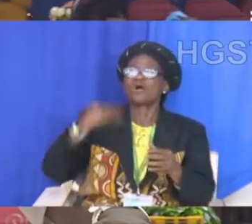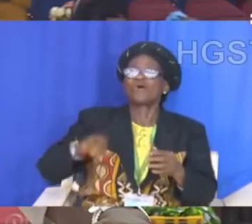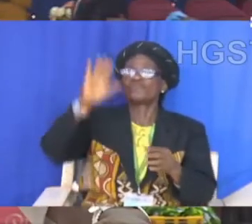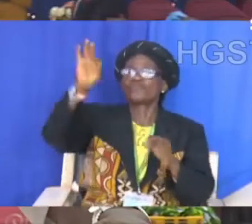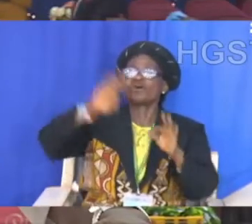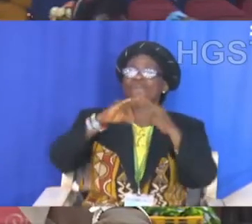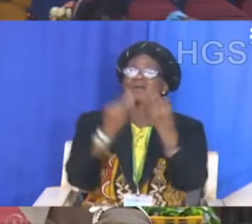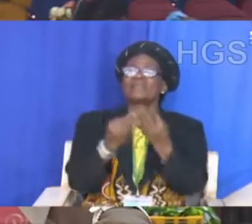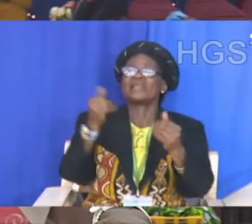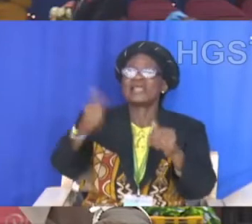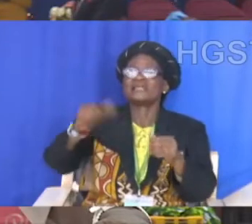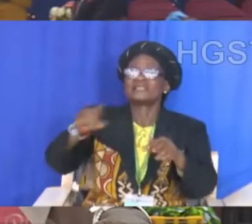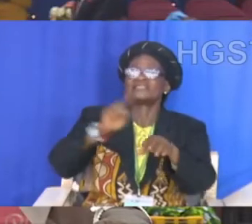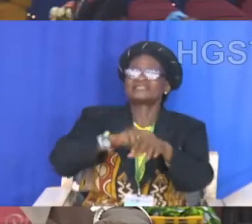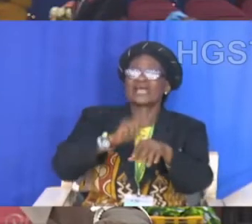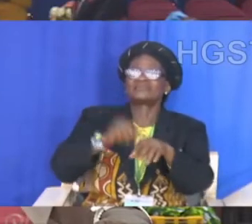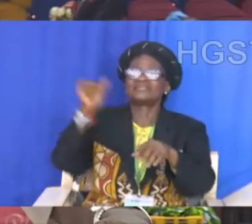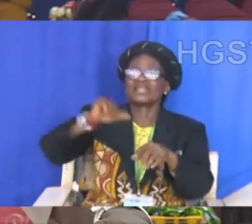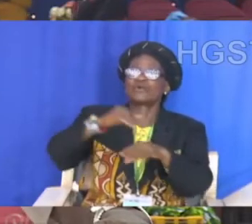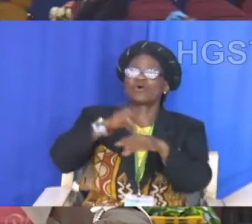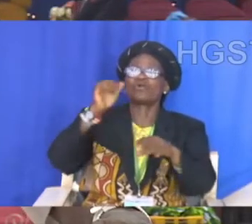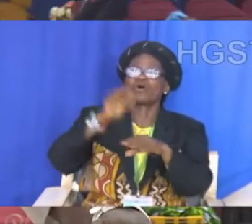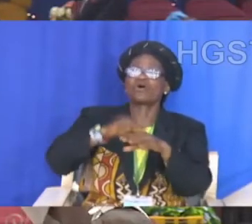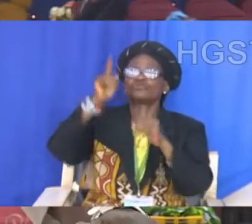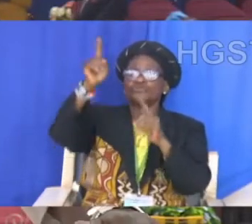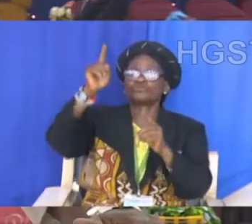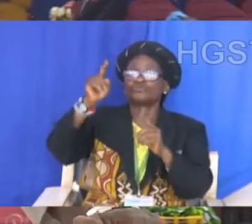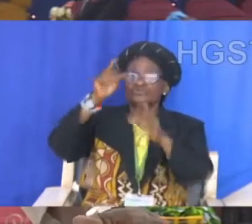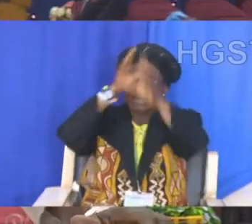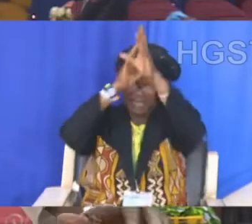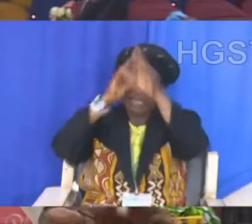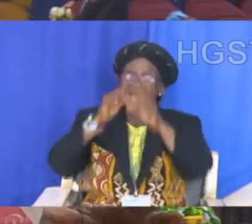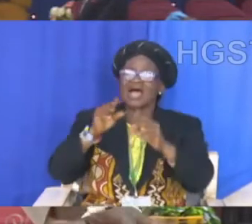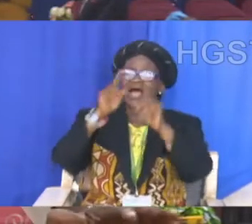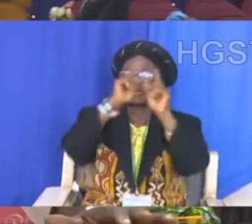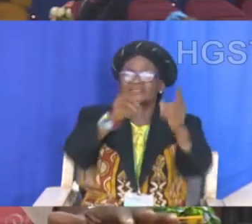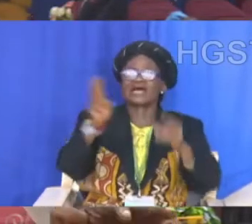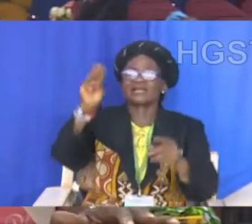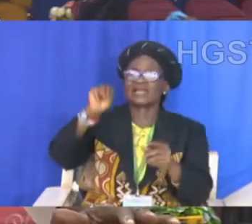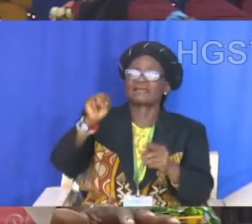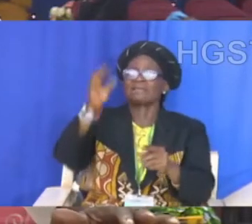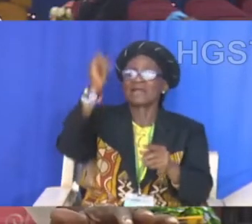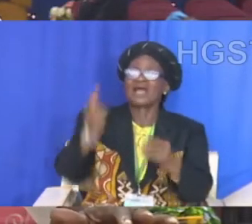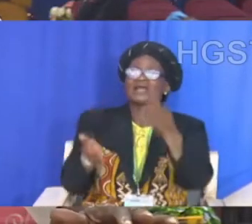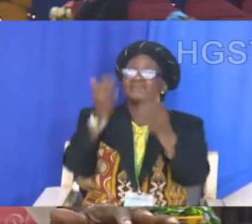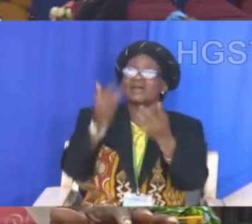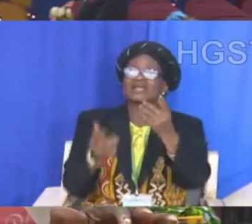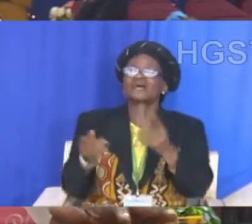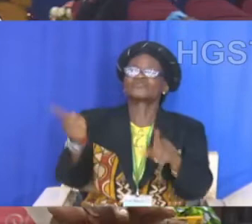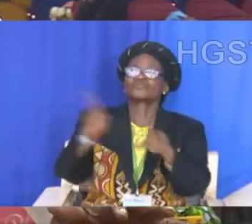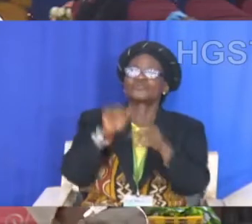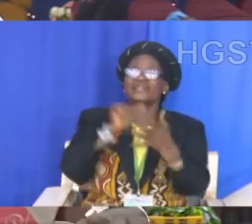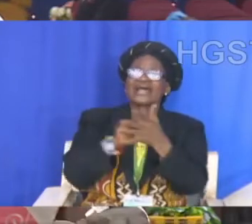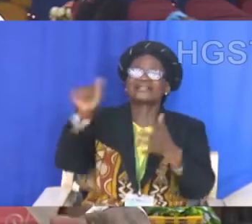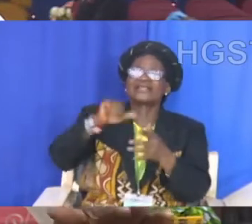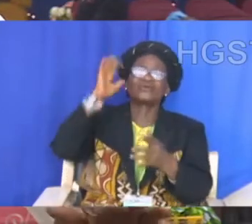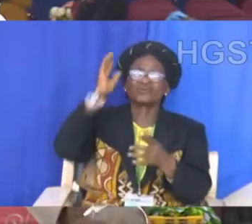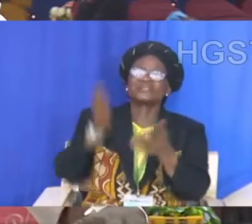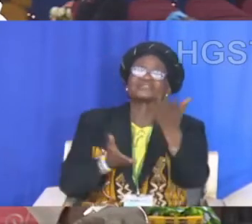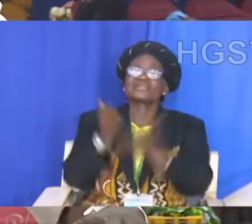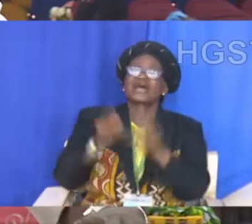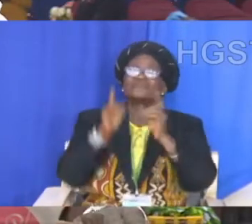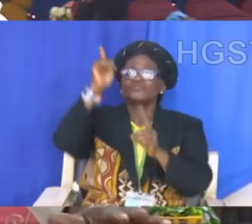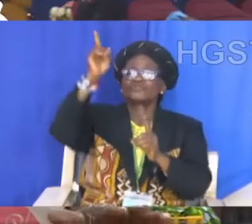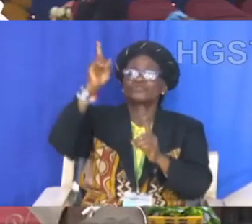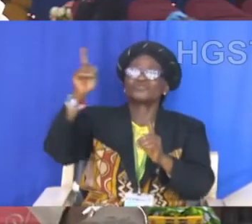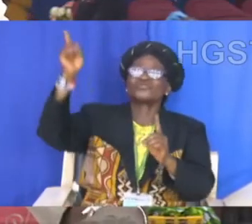from now on, Father, please answer them by fire so that they will serve you till the very end. In Jesus'